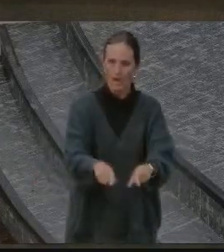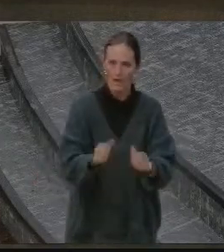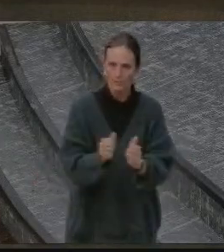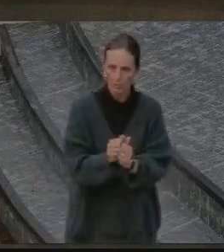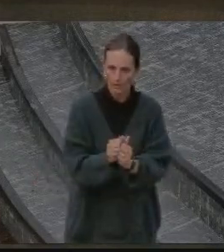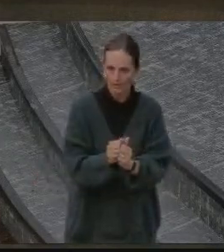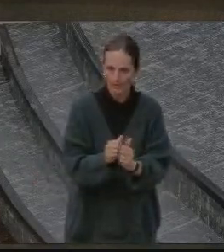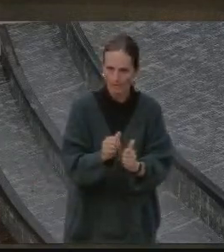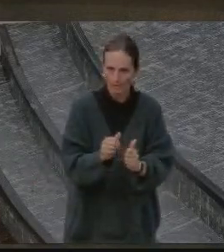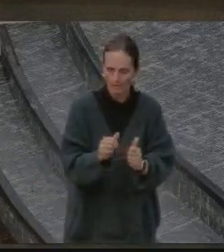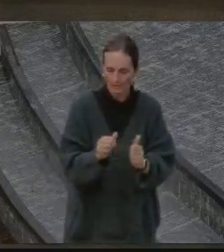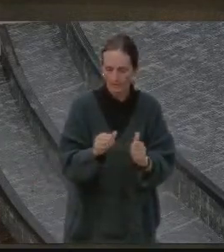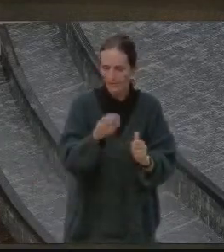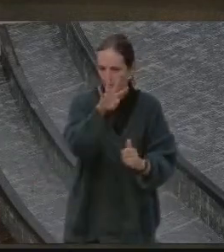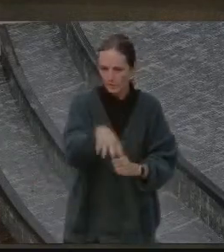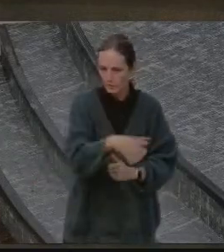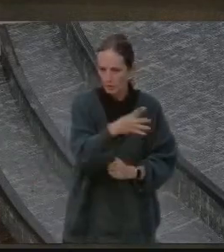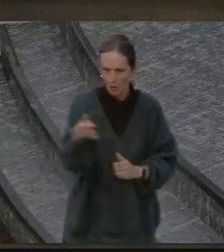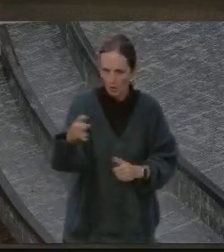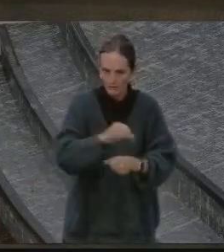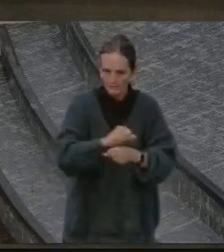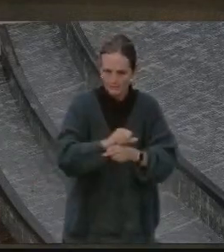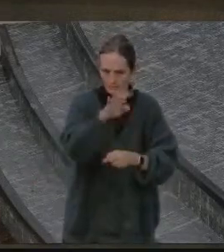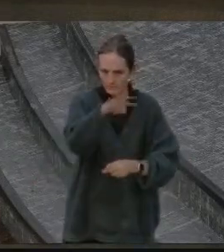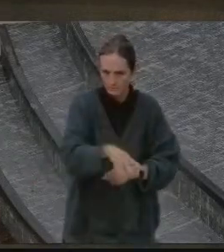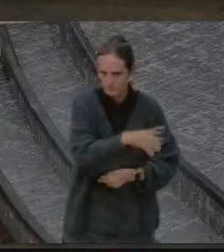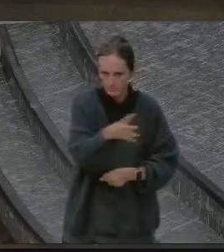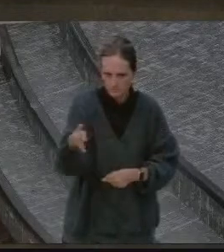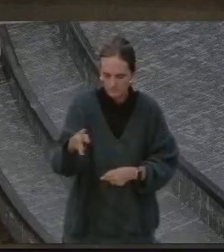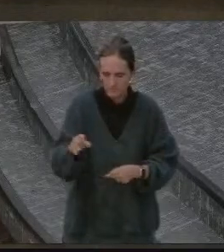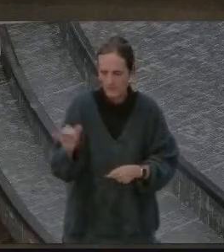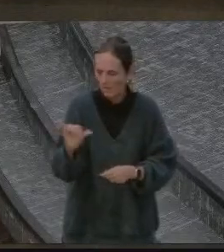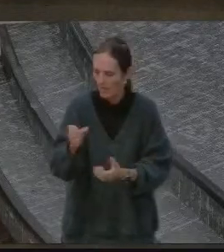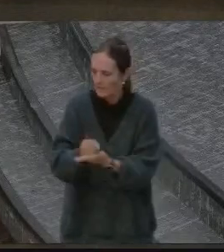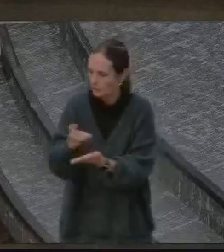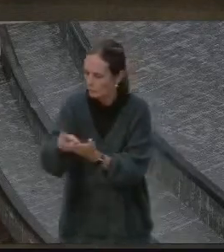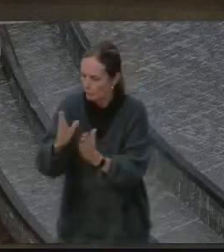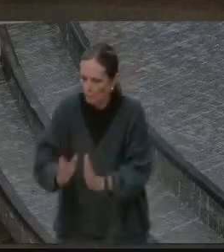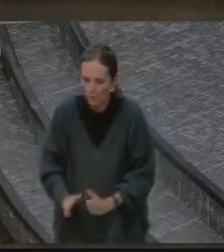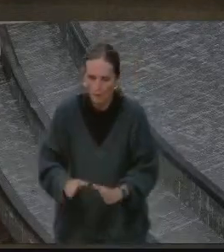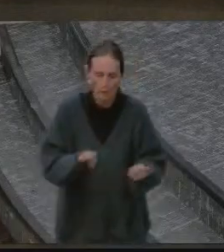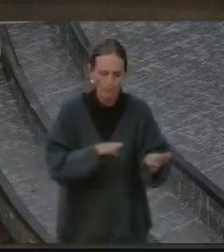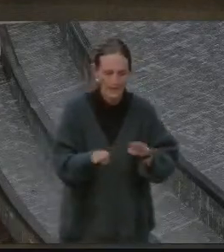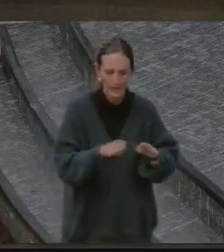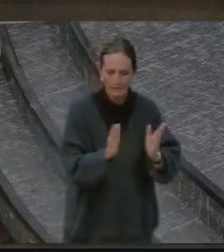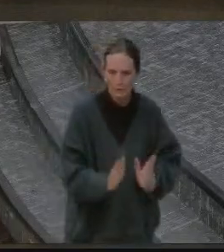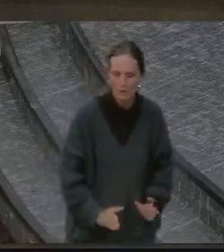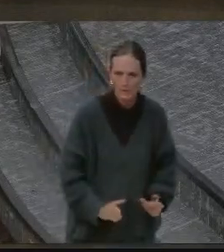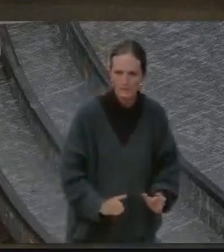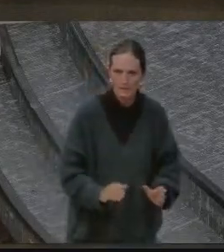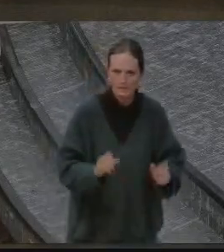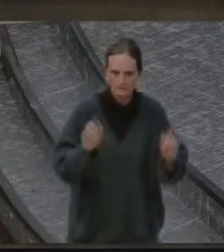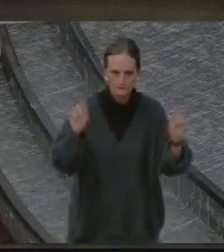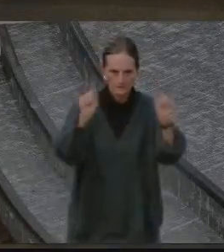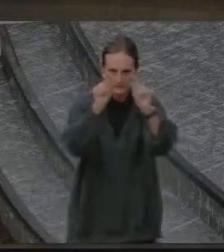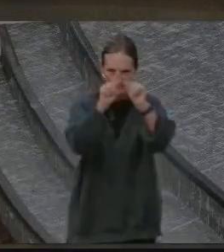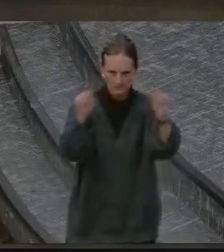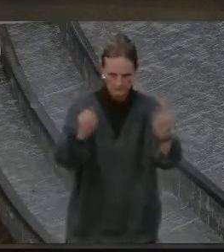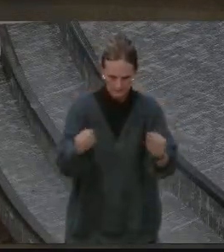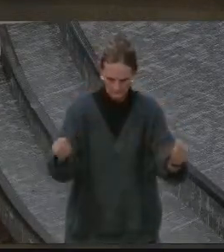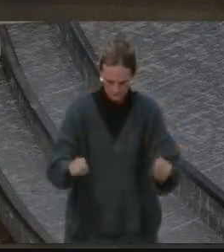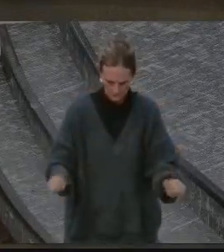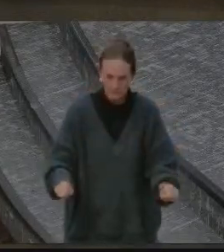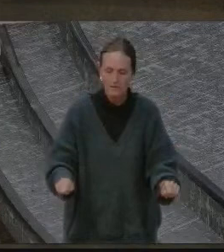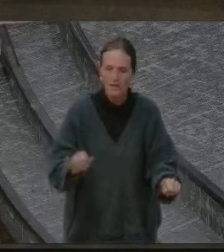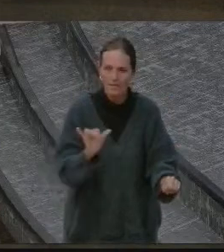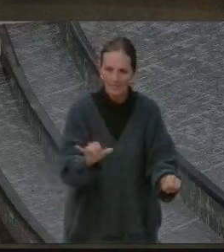who's the behavior specialists and social workers and where they should go. That type of